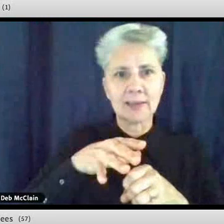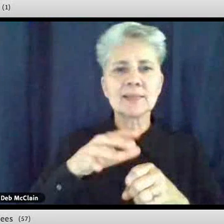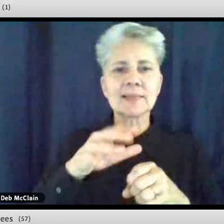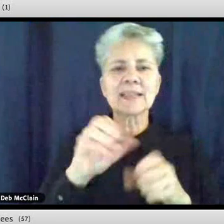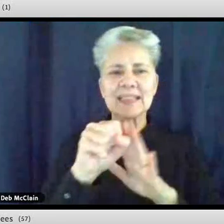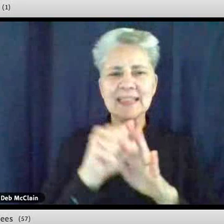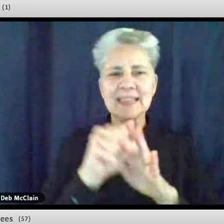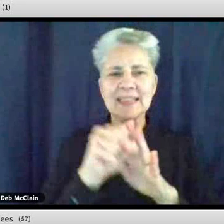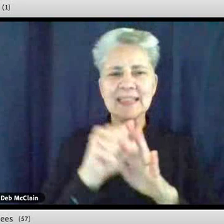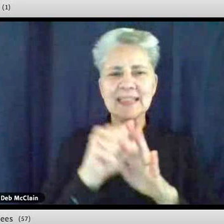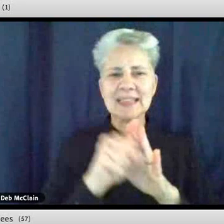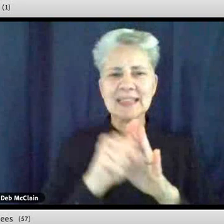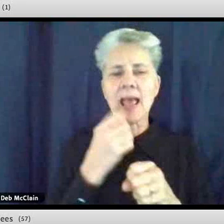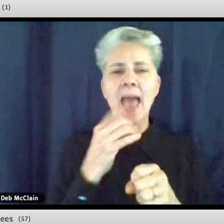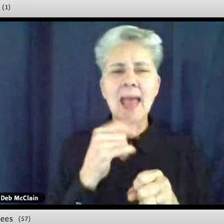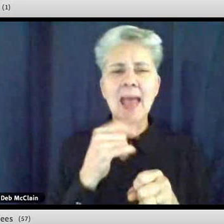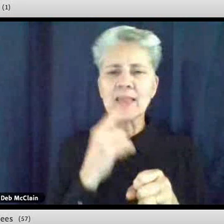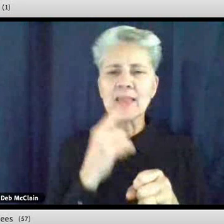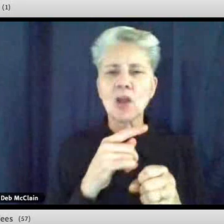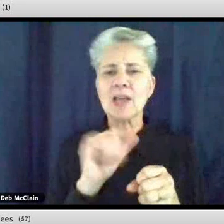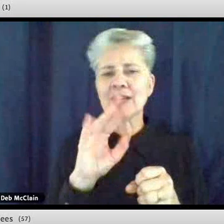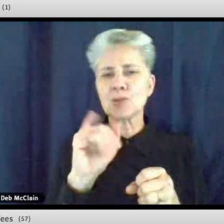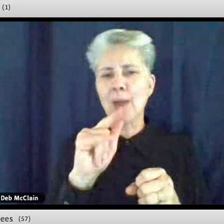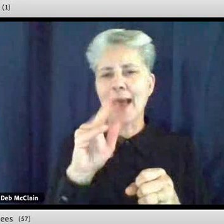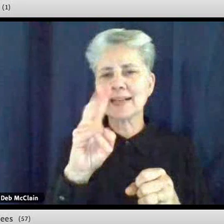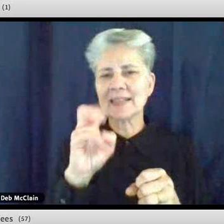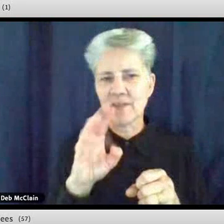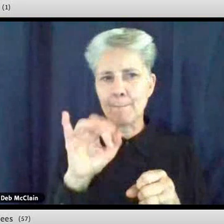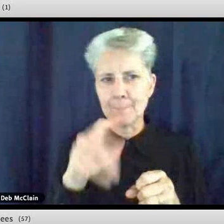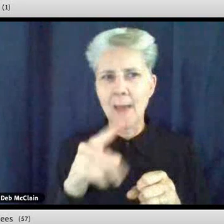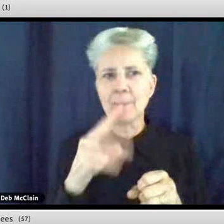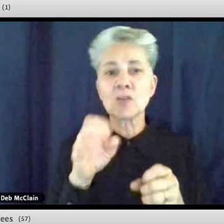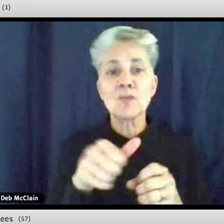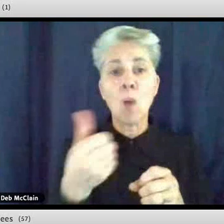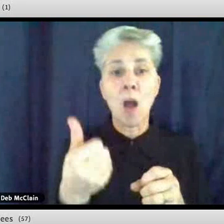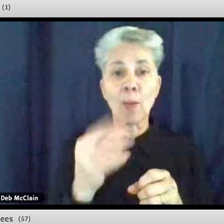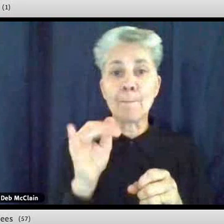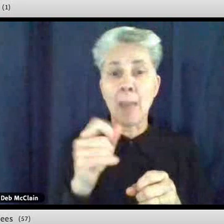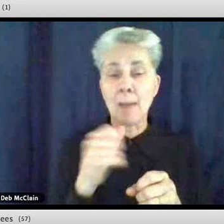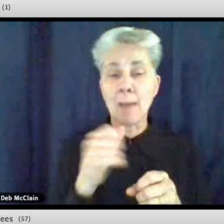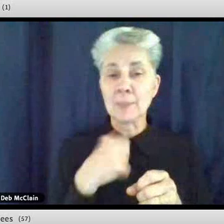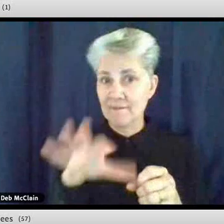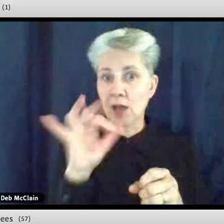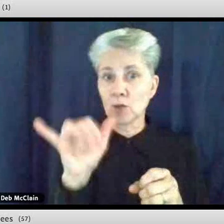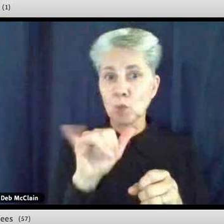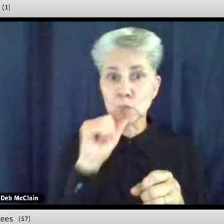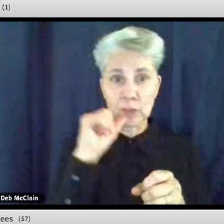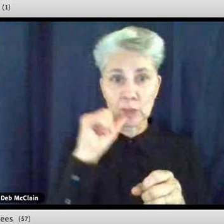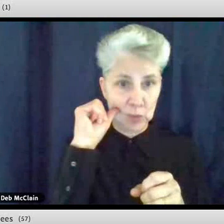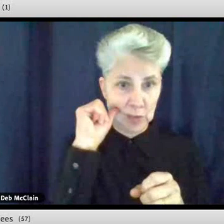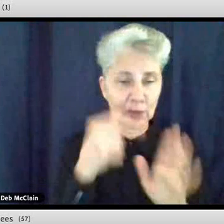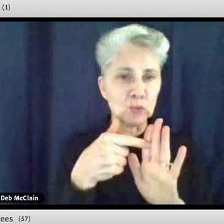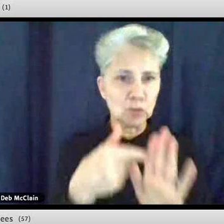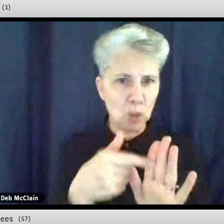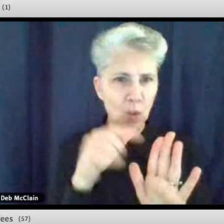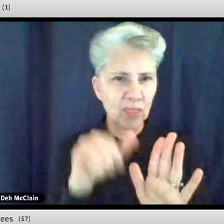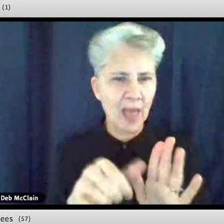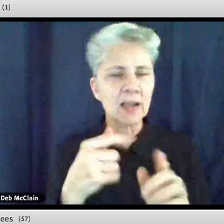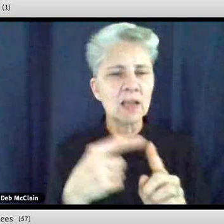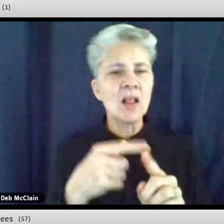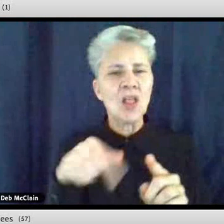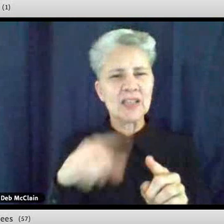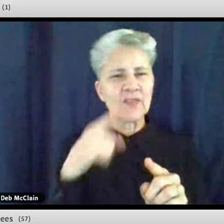you this live because it's an interactive map. And there's a couple other different maps that I found yesterday that I wanted to show you. This is for the